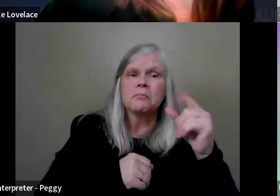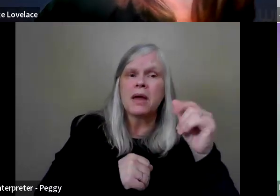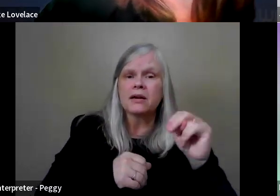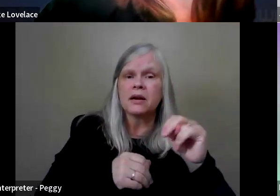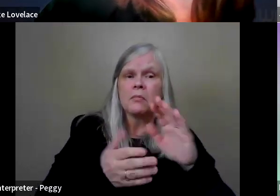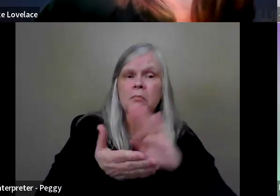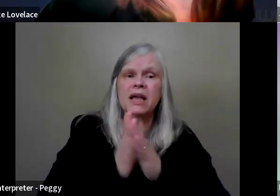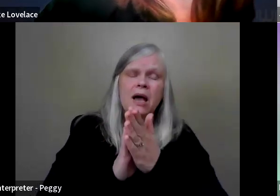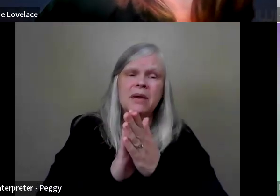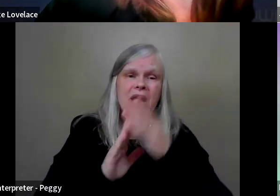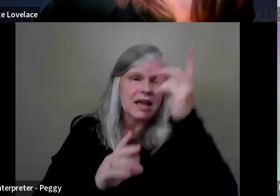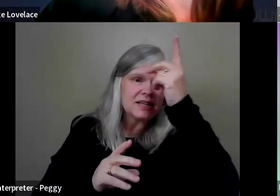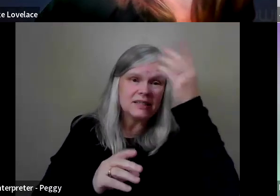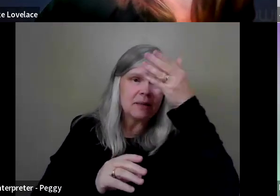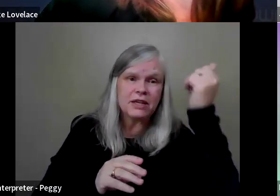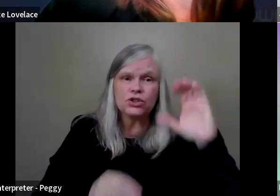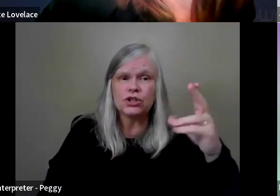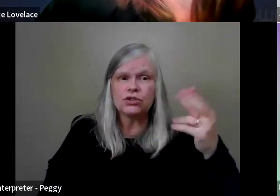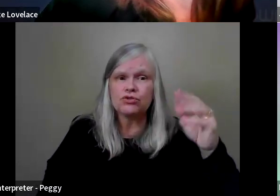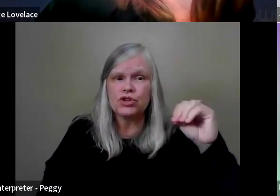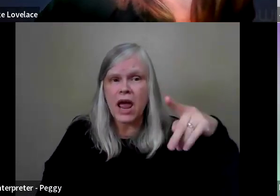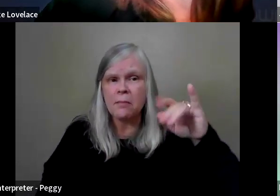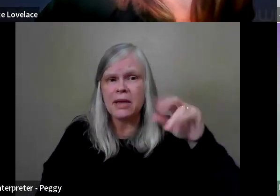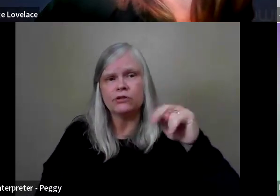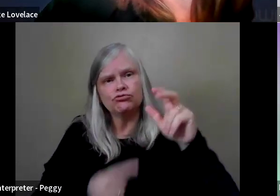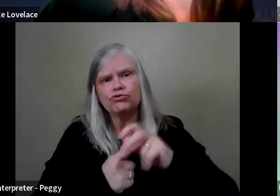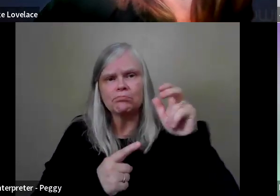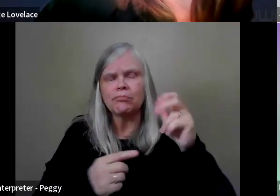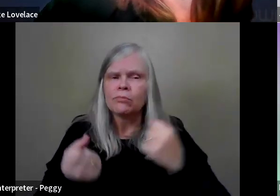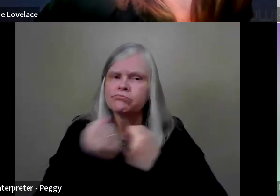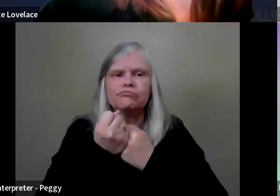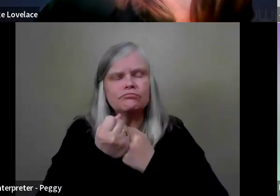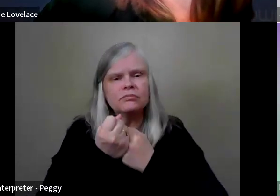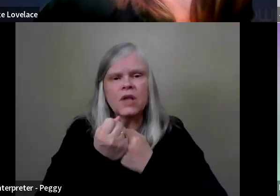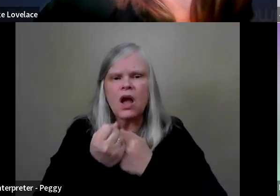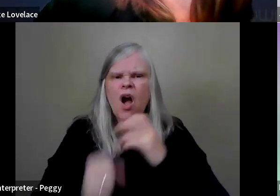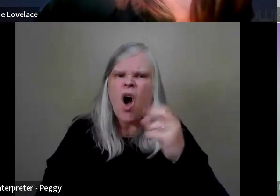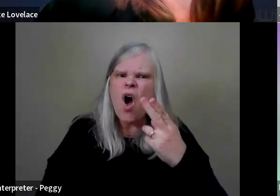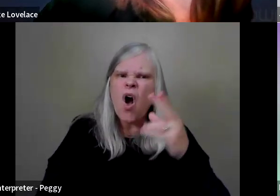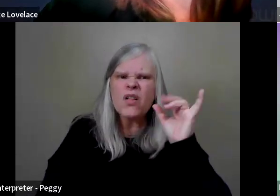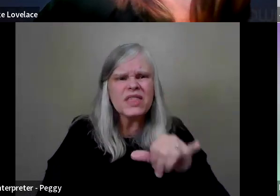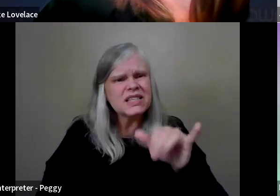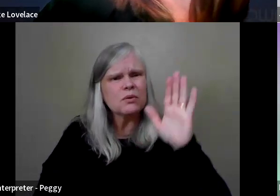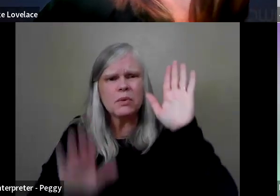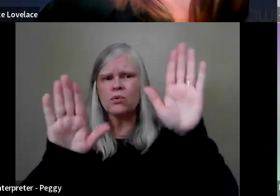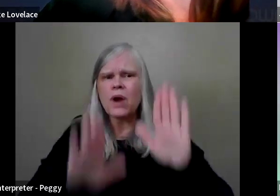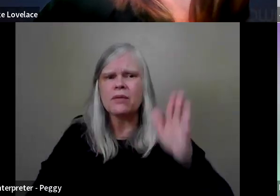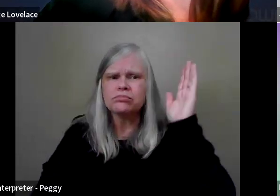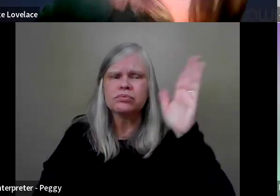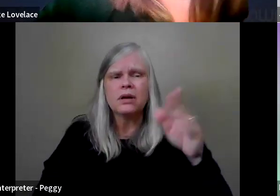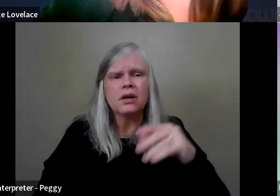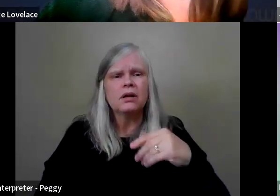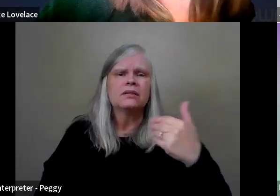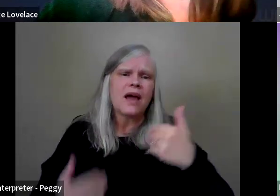dementia champion, but if folks on the call are like, oh, this would be a great presentation to have at my,